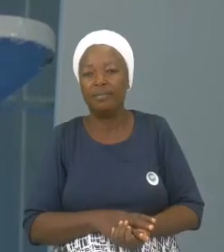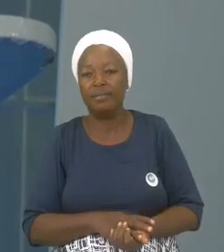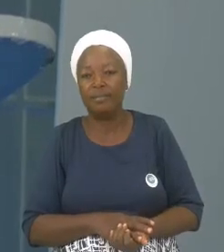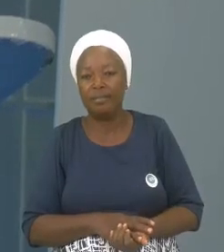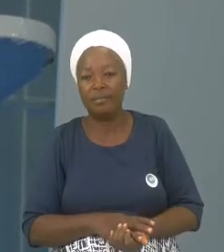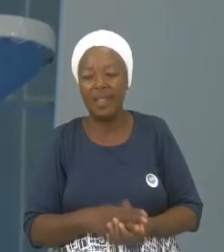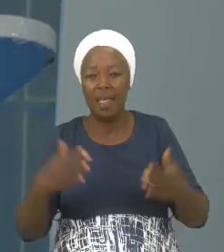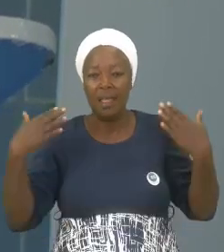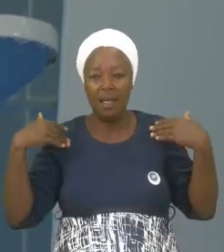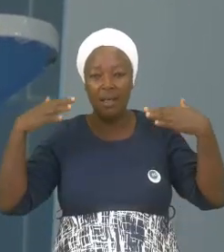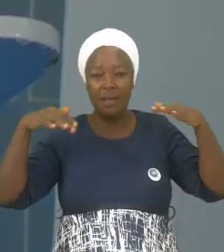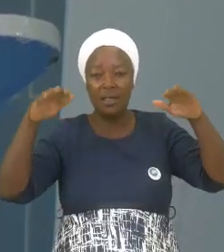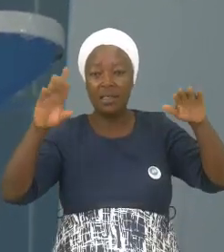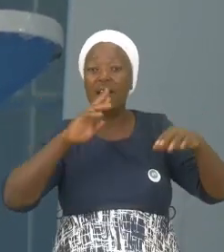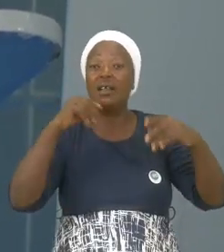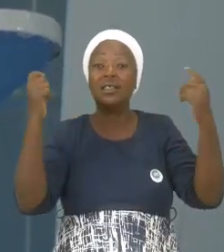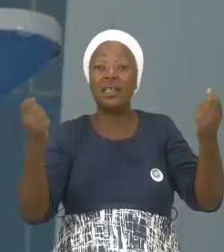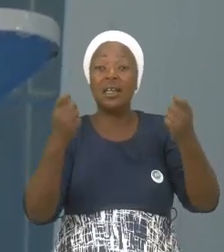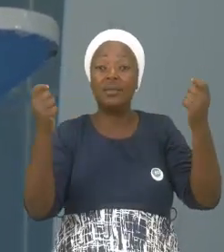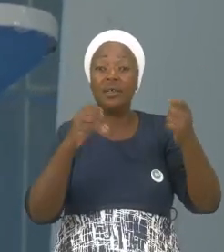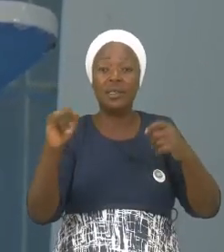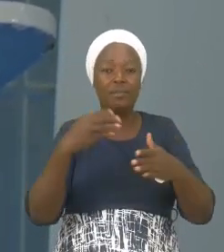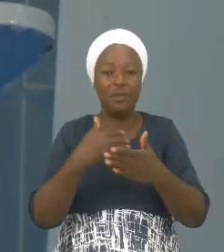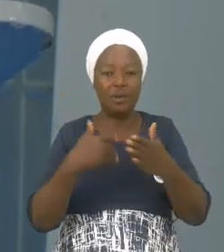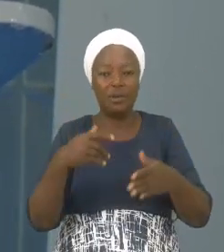Angels are celebrating because of you.